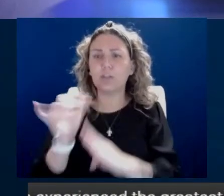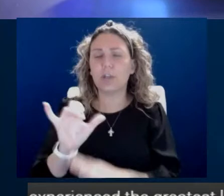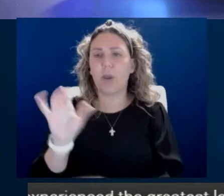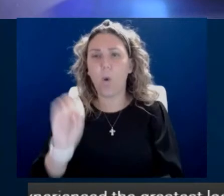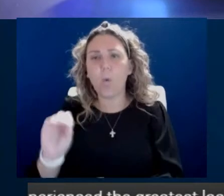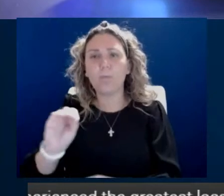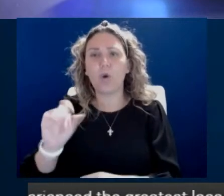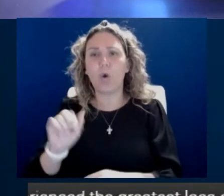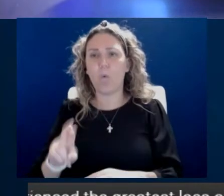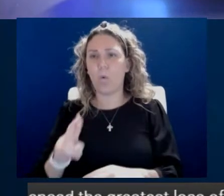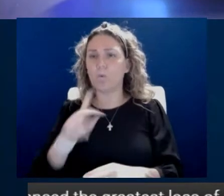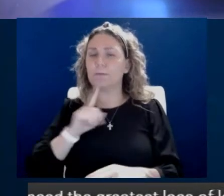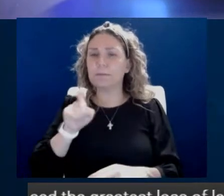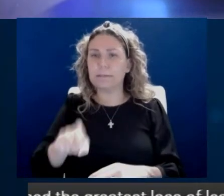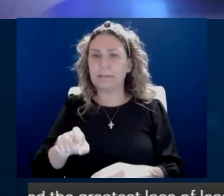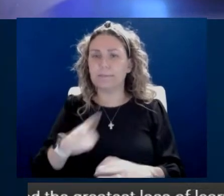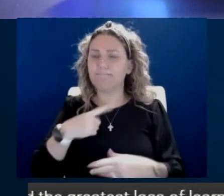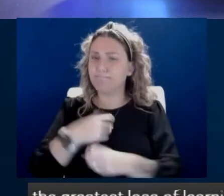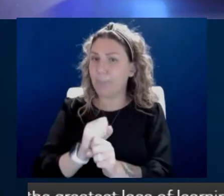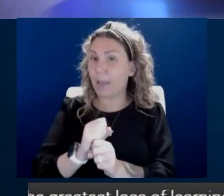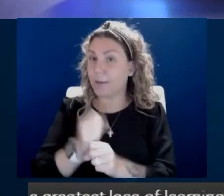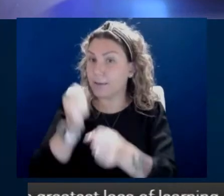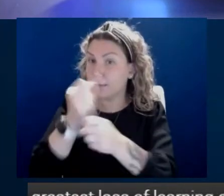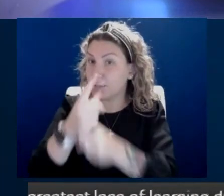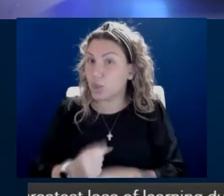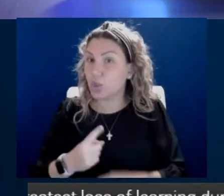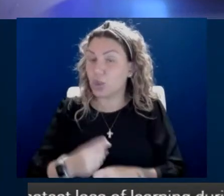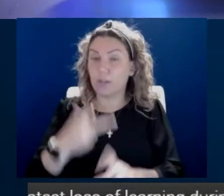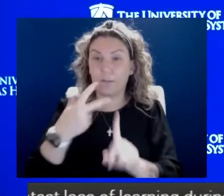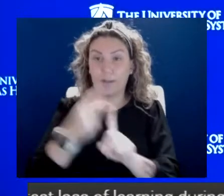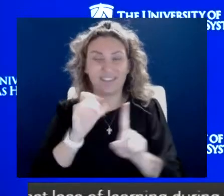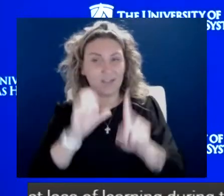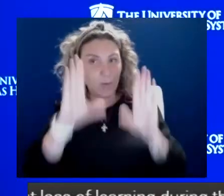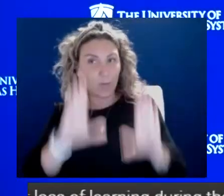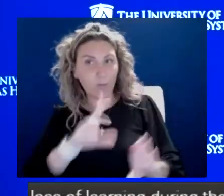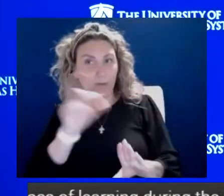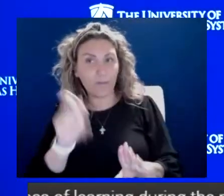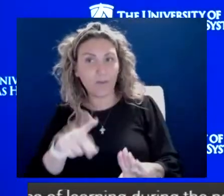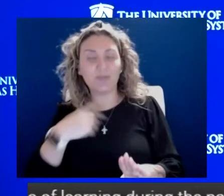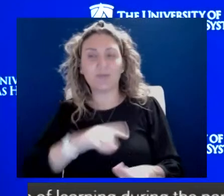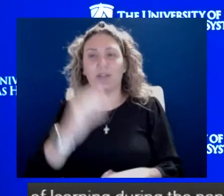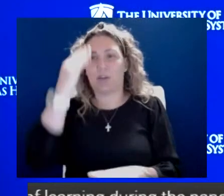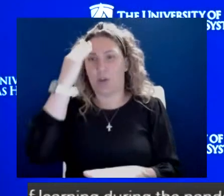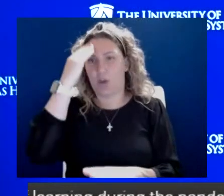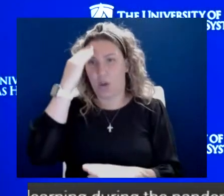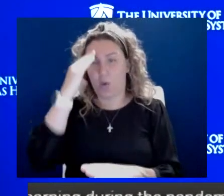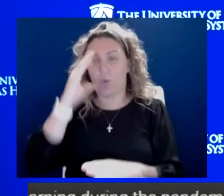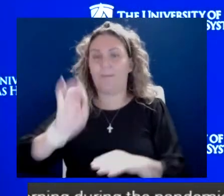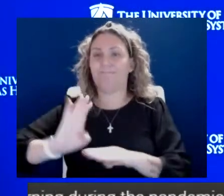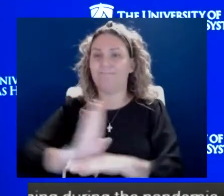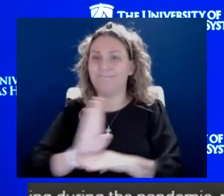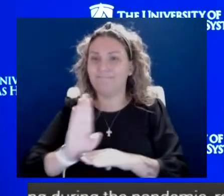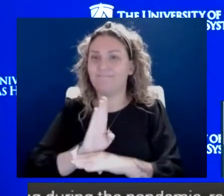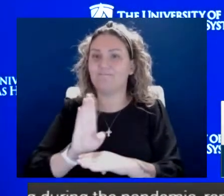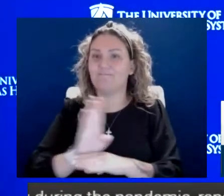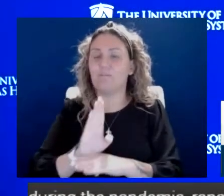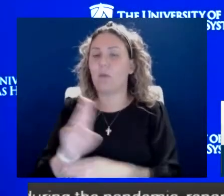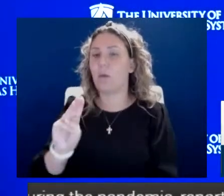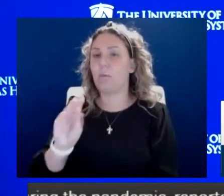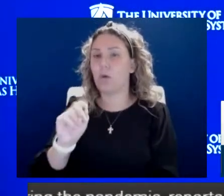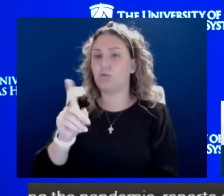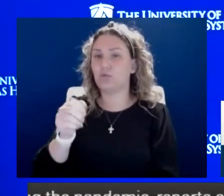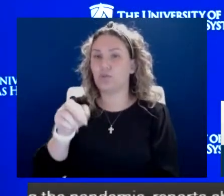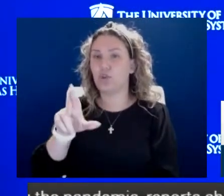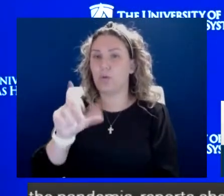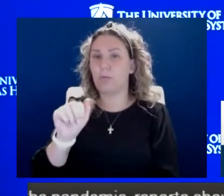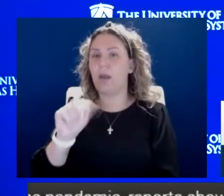Or do you have to say that you can make these a yearly vaccine? Yeah, that's a great question. We know that the companies, particularly Moderna and Pfizer, have